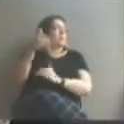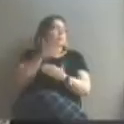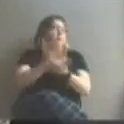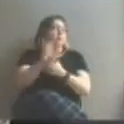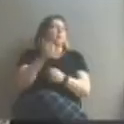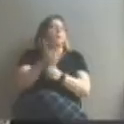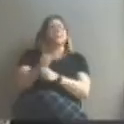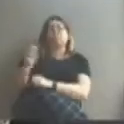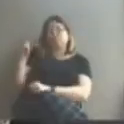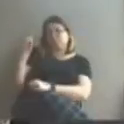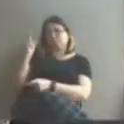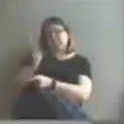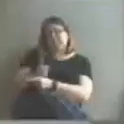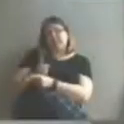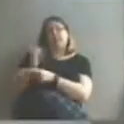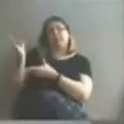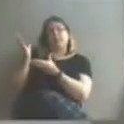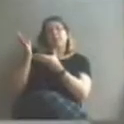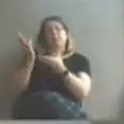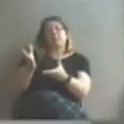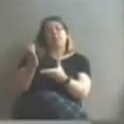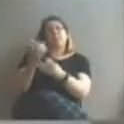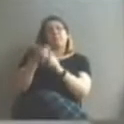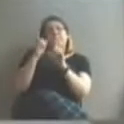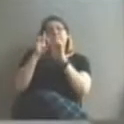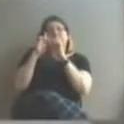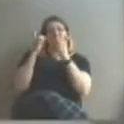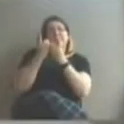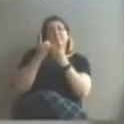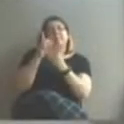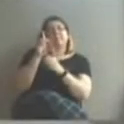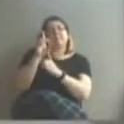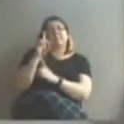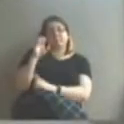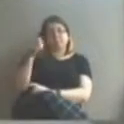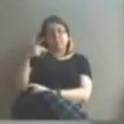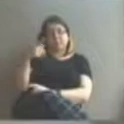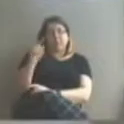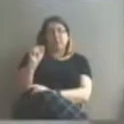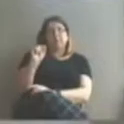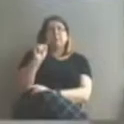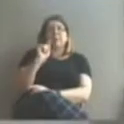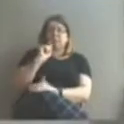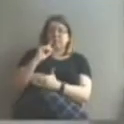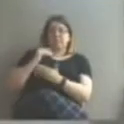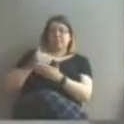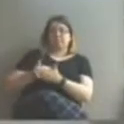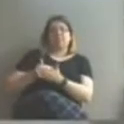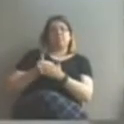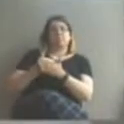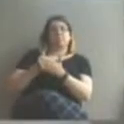Right, and they're being brought forward by the divisions and the departments who are closest to the work.